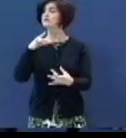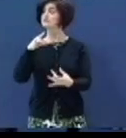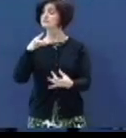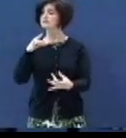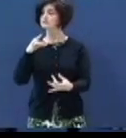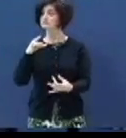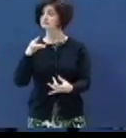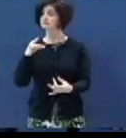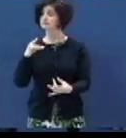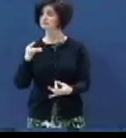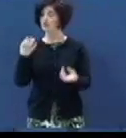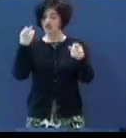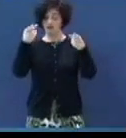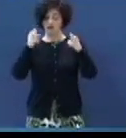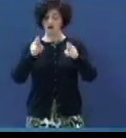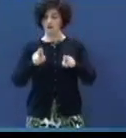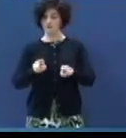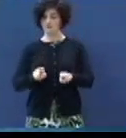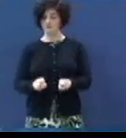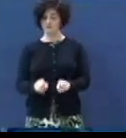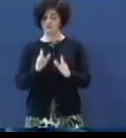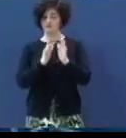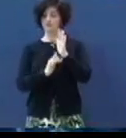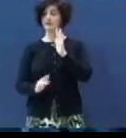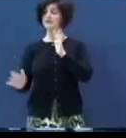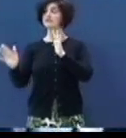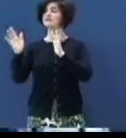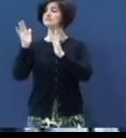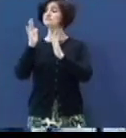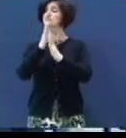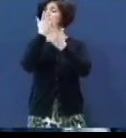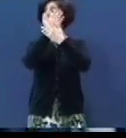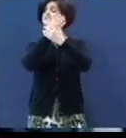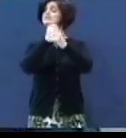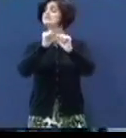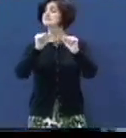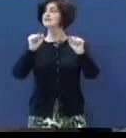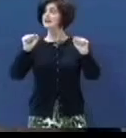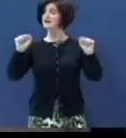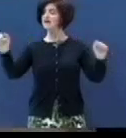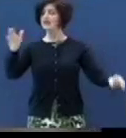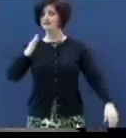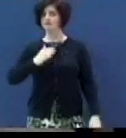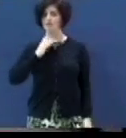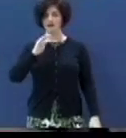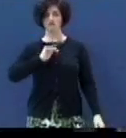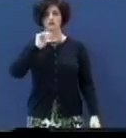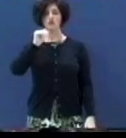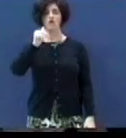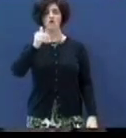Spirit when he saved my soul.